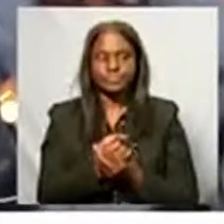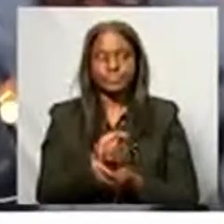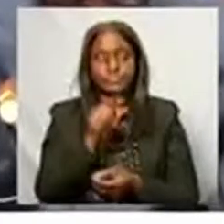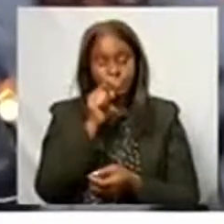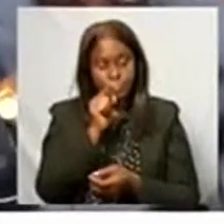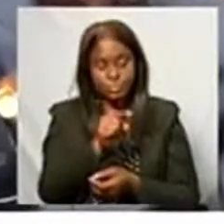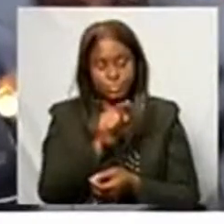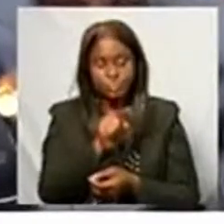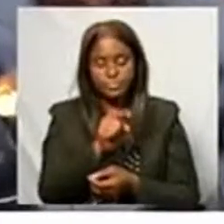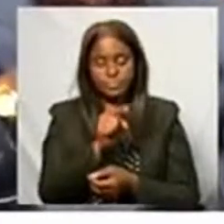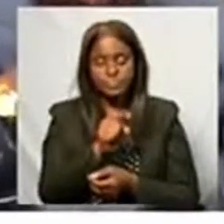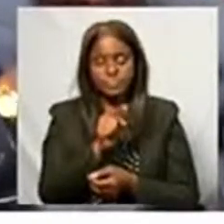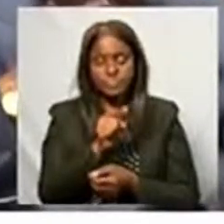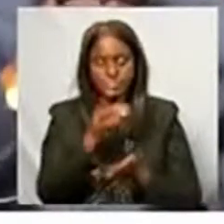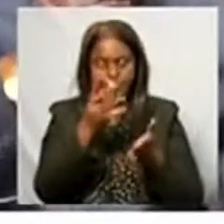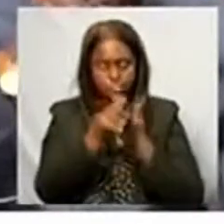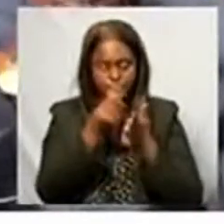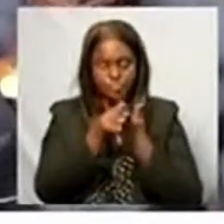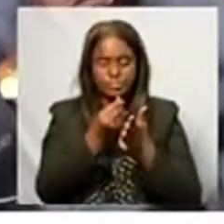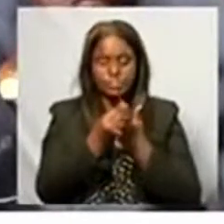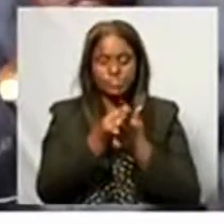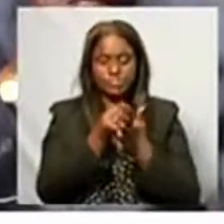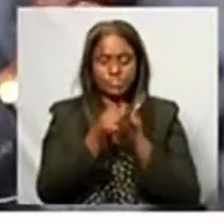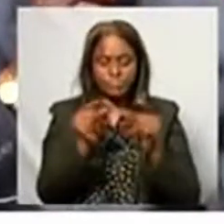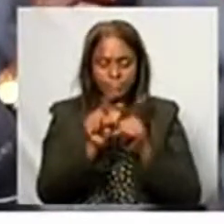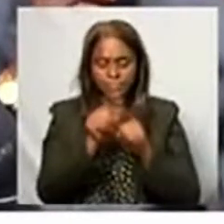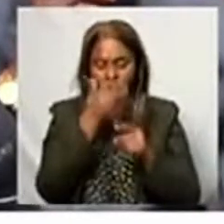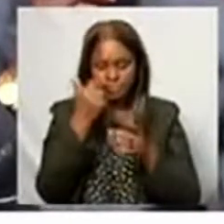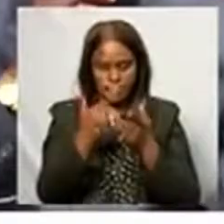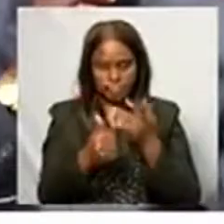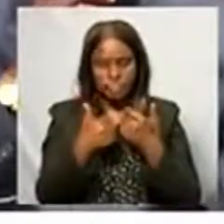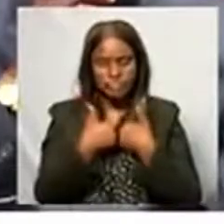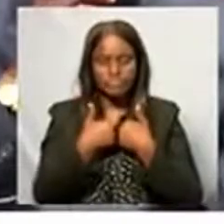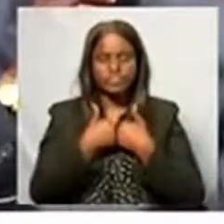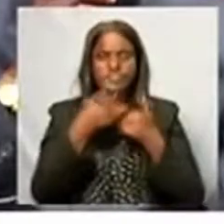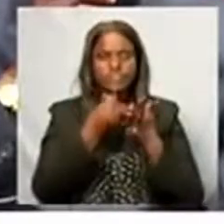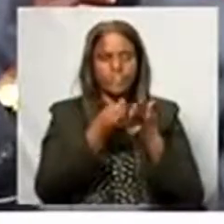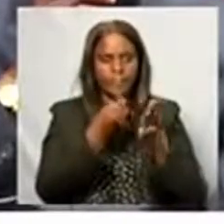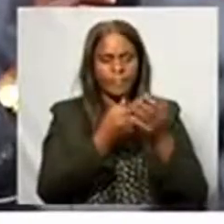This money is supposed to fund